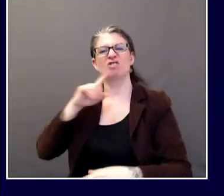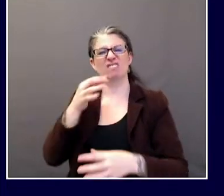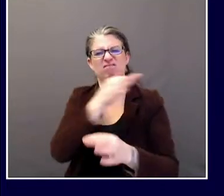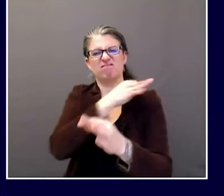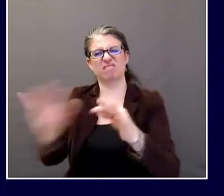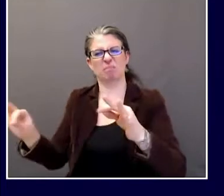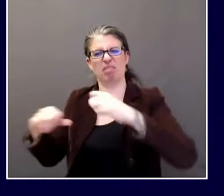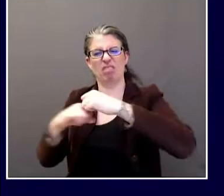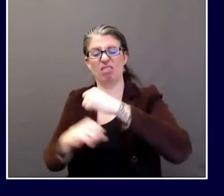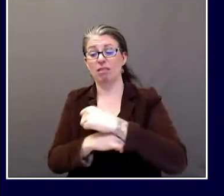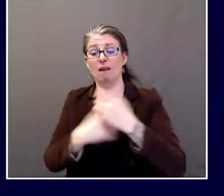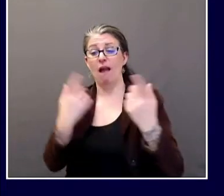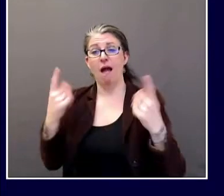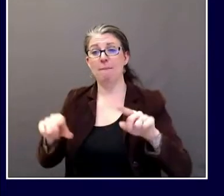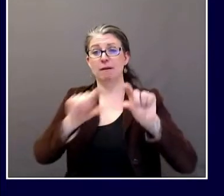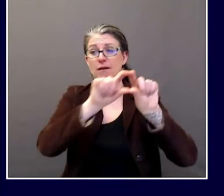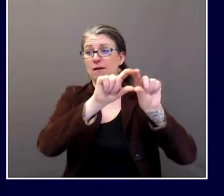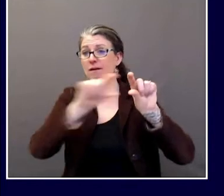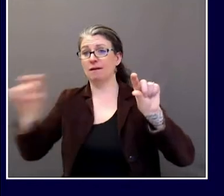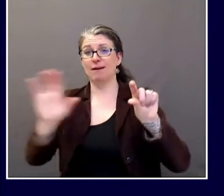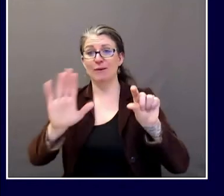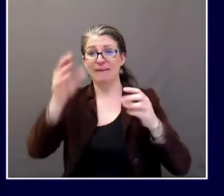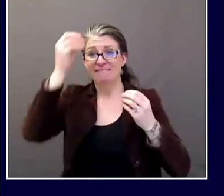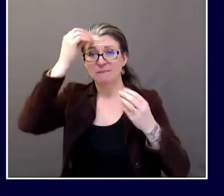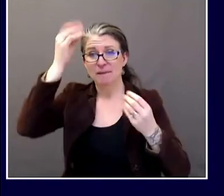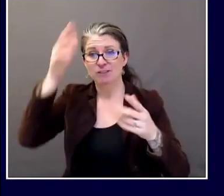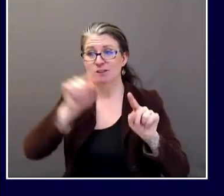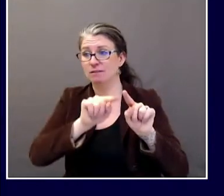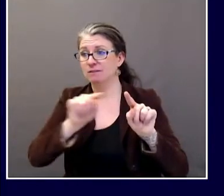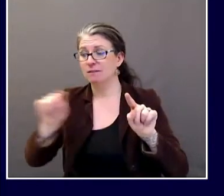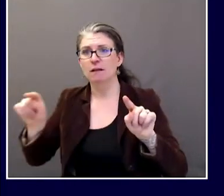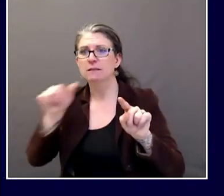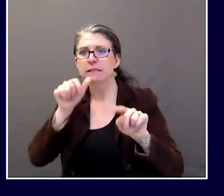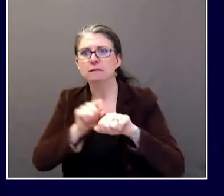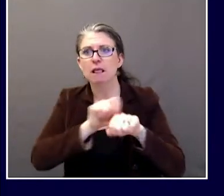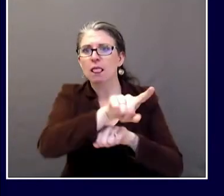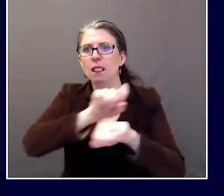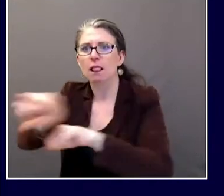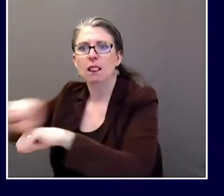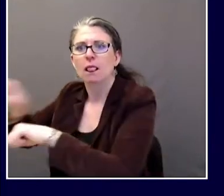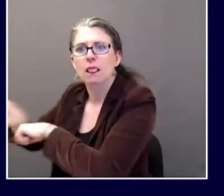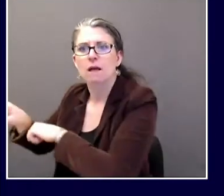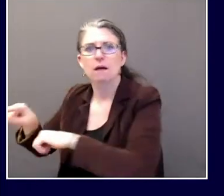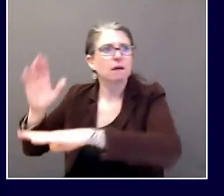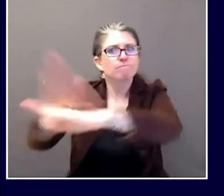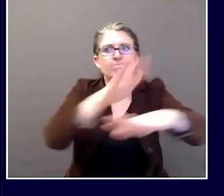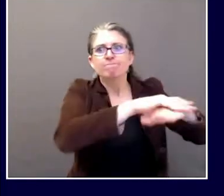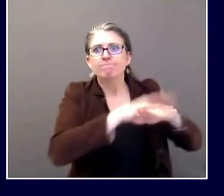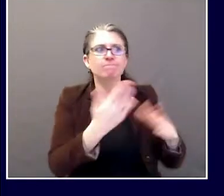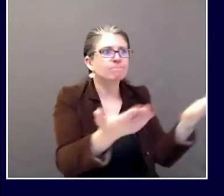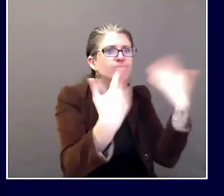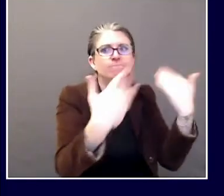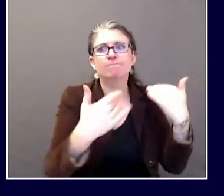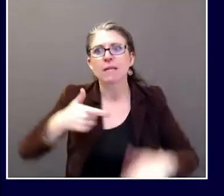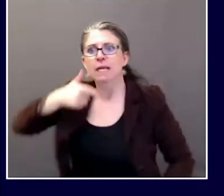all states, all jurisdictions are looking for different and varied solutions at this time. Again,